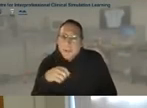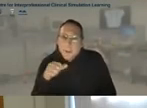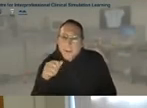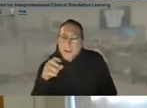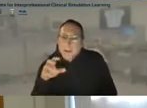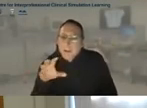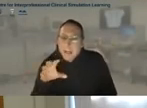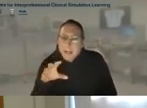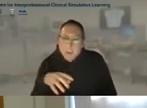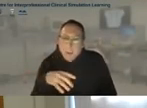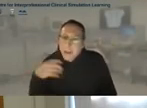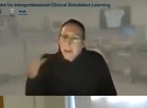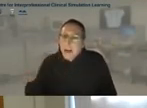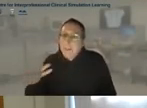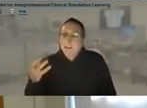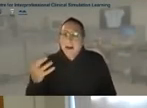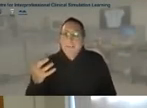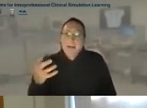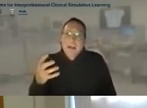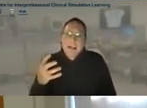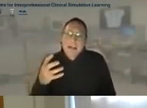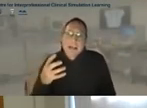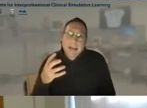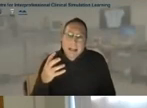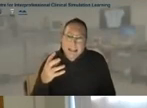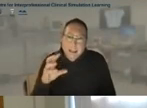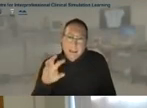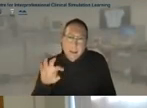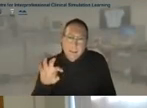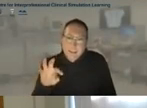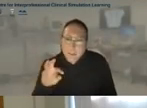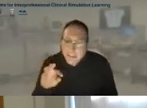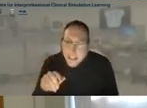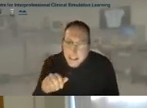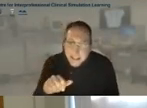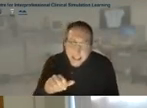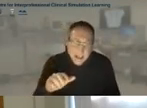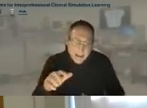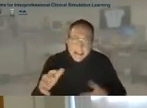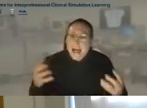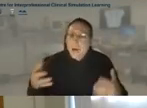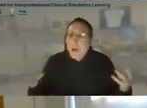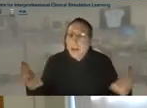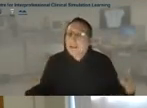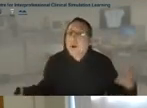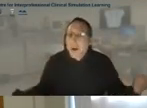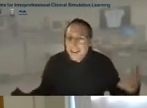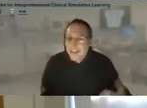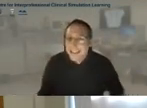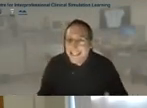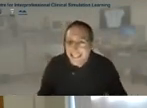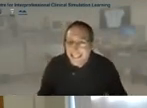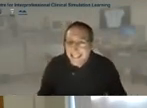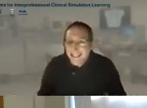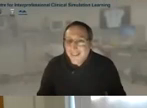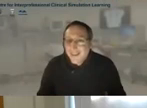Moving toward a third stage where we try to wrap this up. And I like to think about the summary stage as like a now what, so what